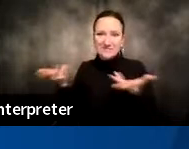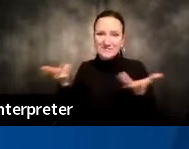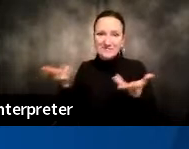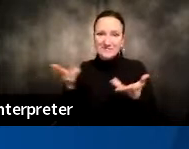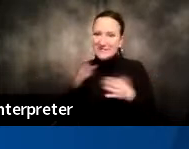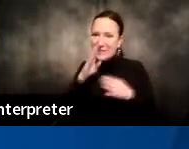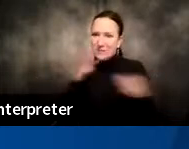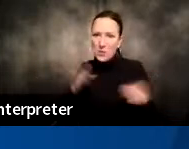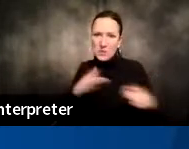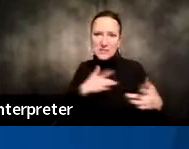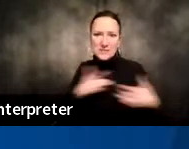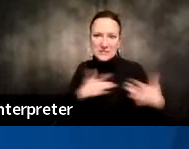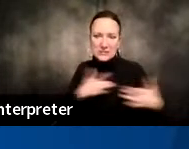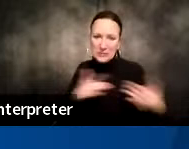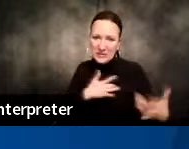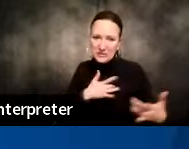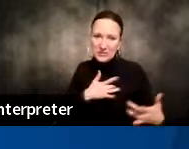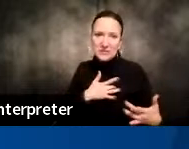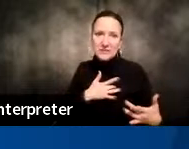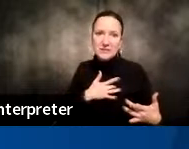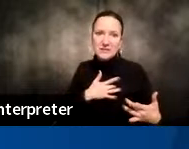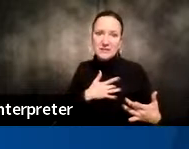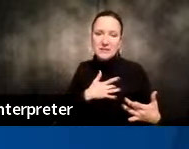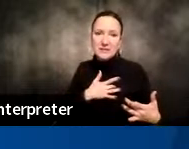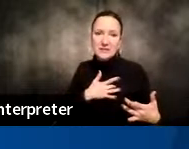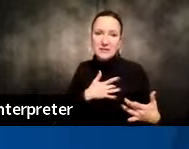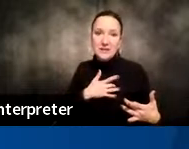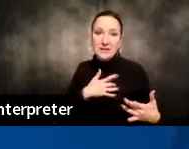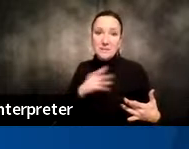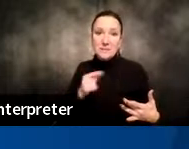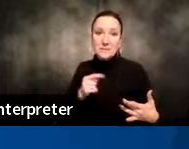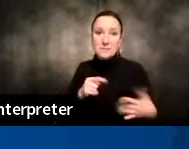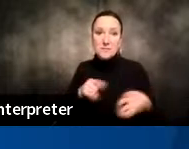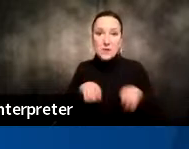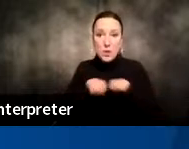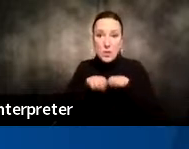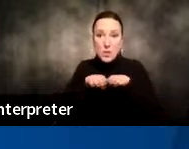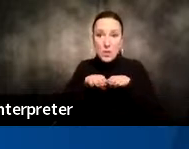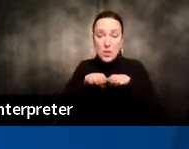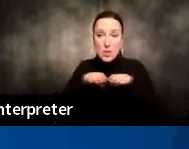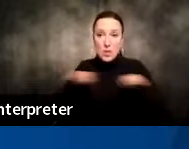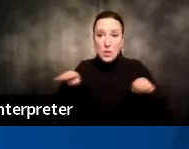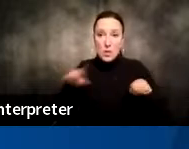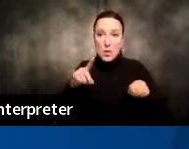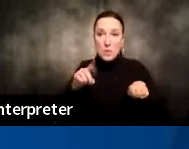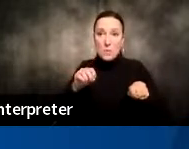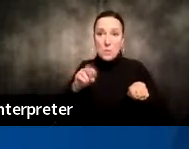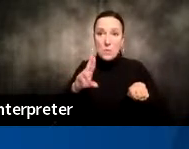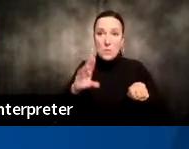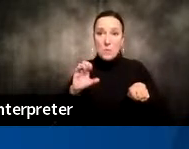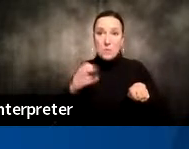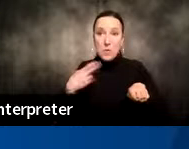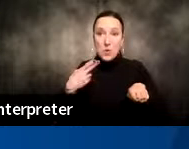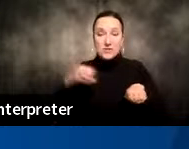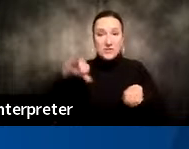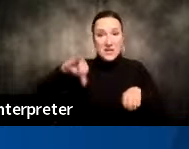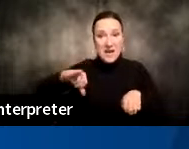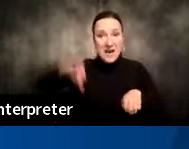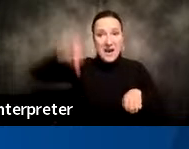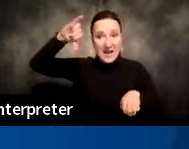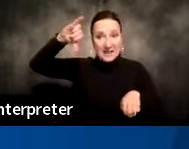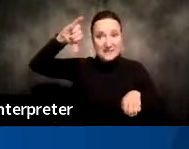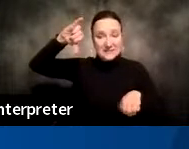consider. But as the porch roof height is increased, of course, the porch roof floor is also